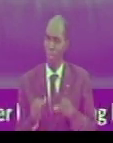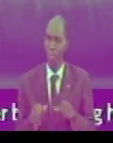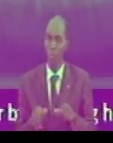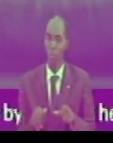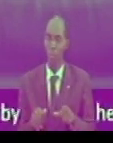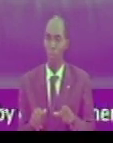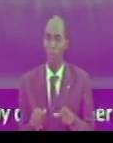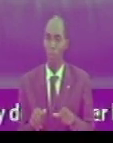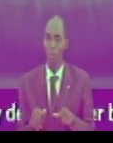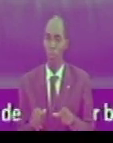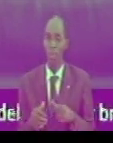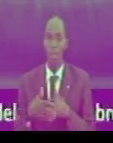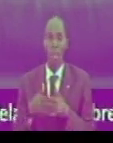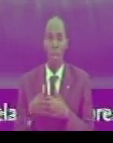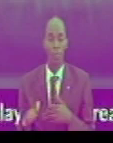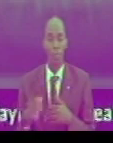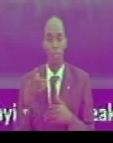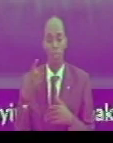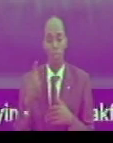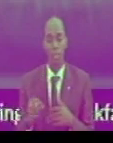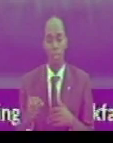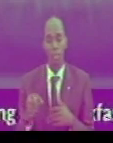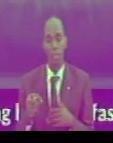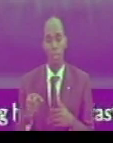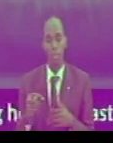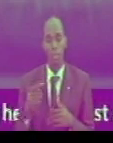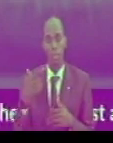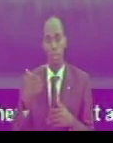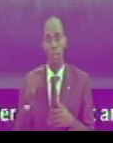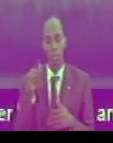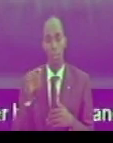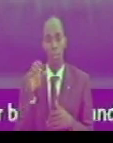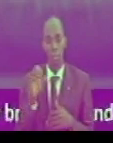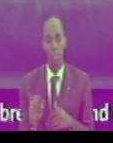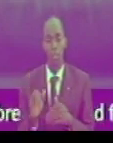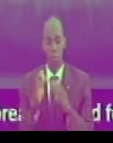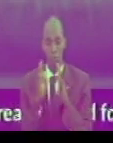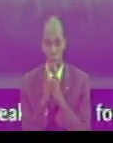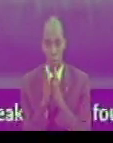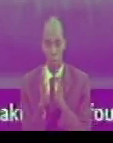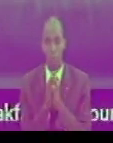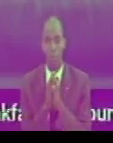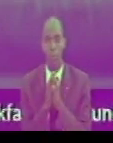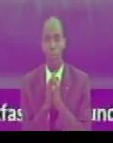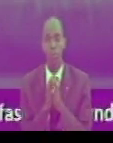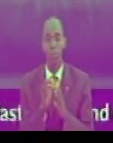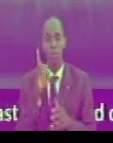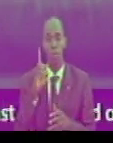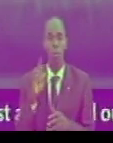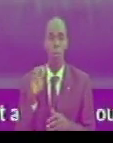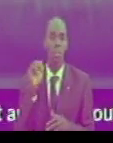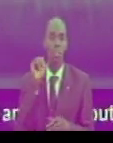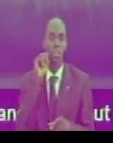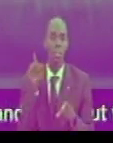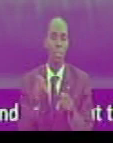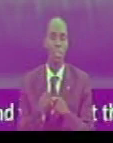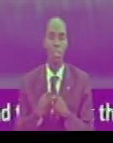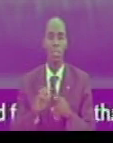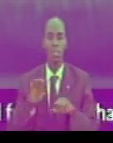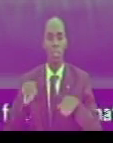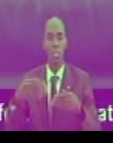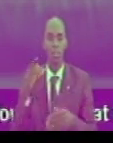day. A sister shared testimony about asthma. I was not like, God, you have done this for this sister. Do my own